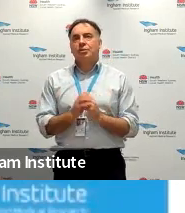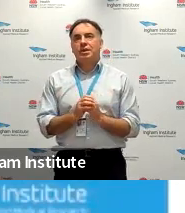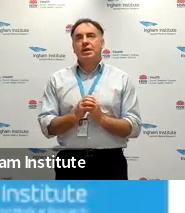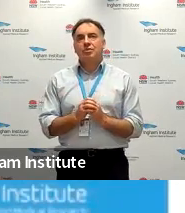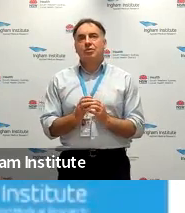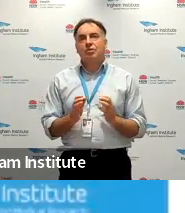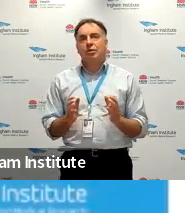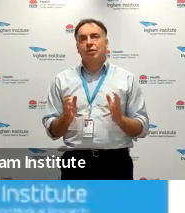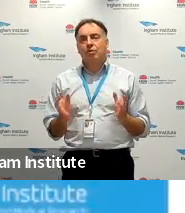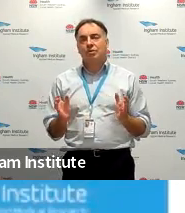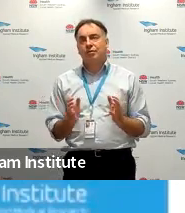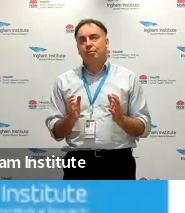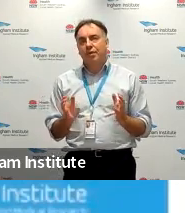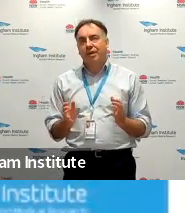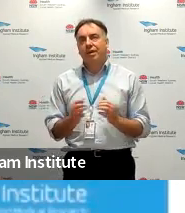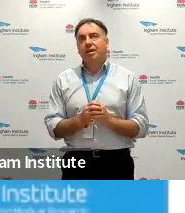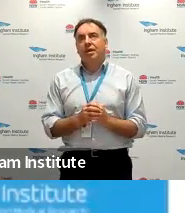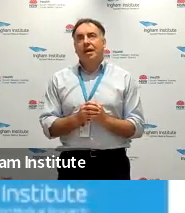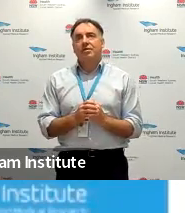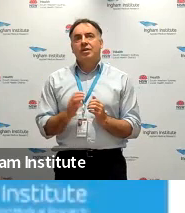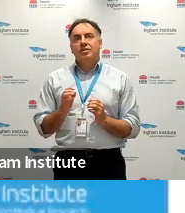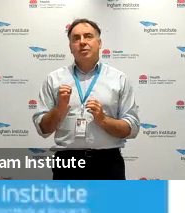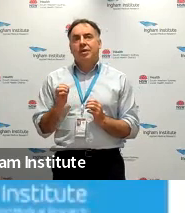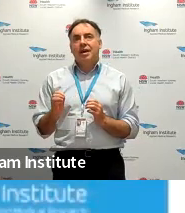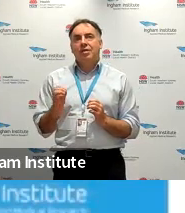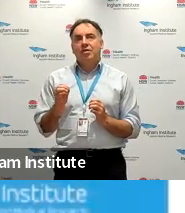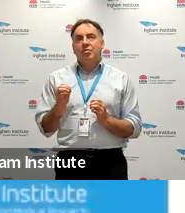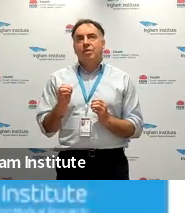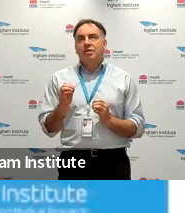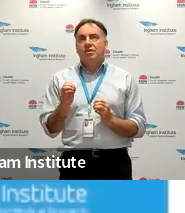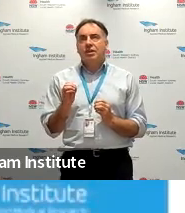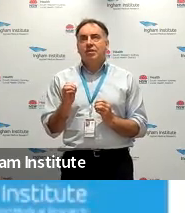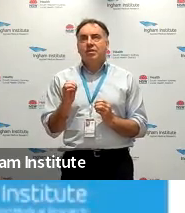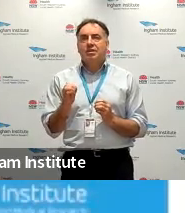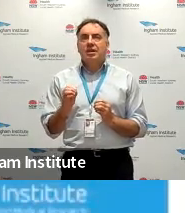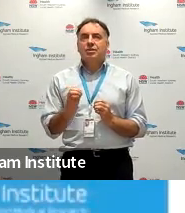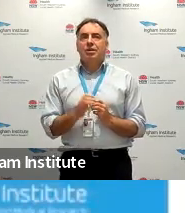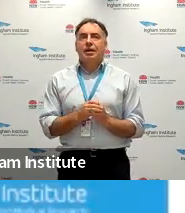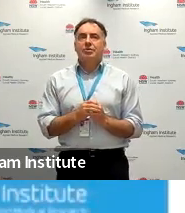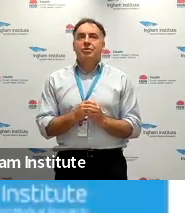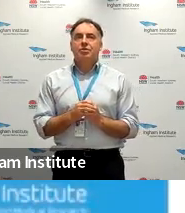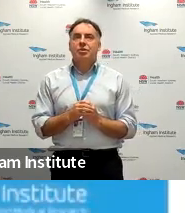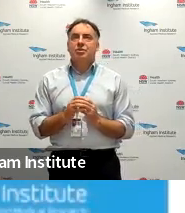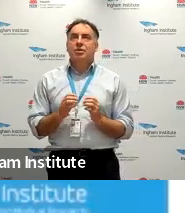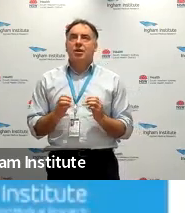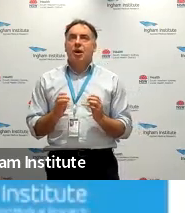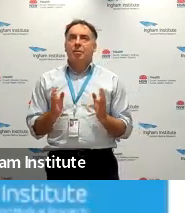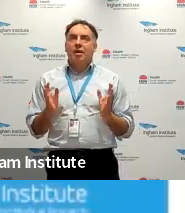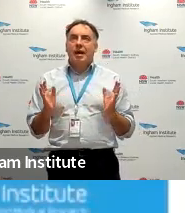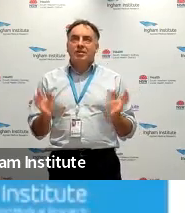most likely to be injured during the course of birthing. And so again, we can see that this test will allow us to